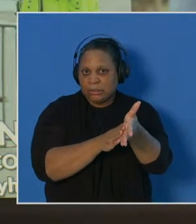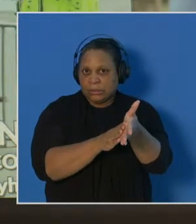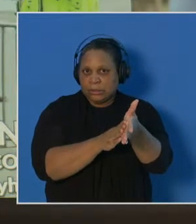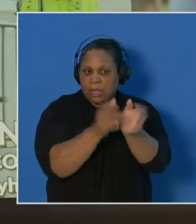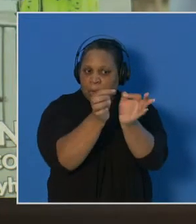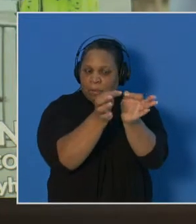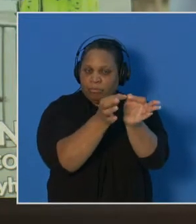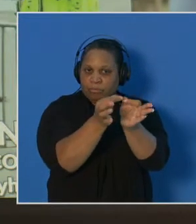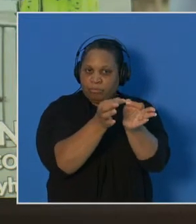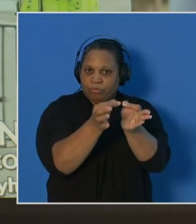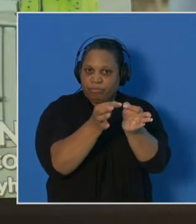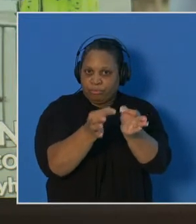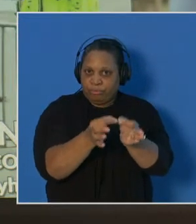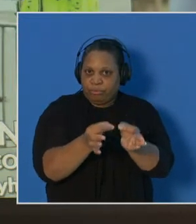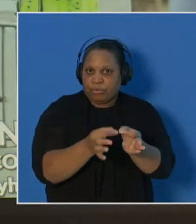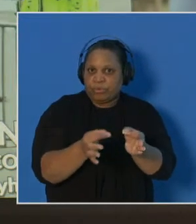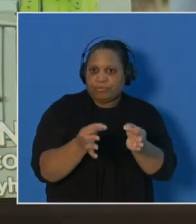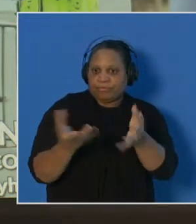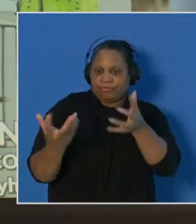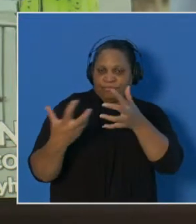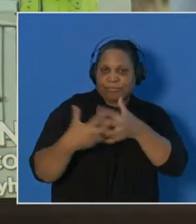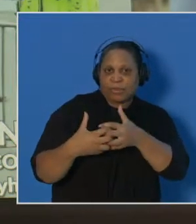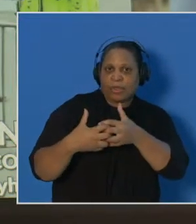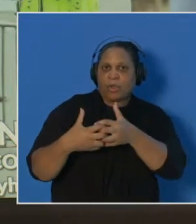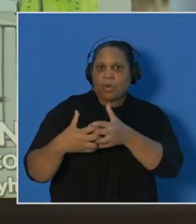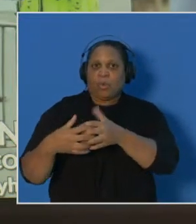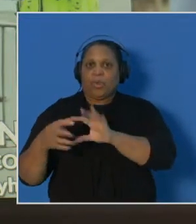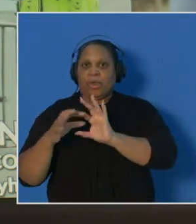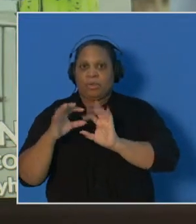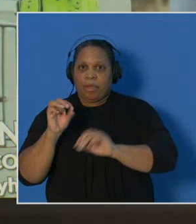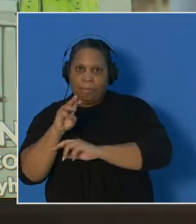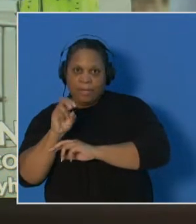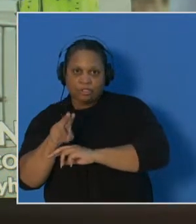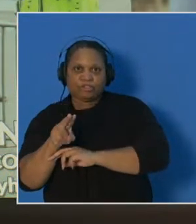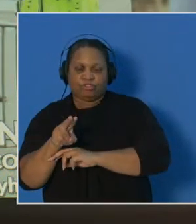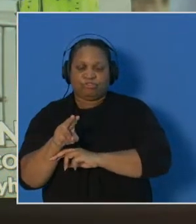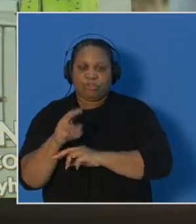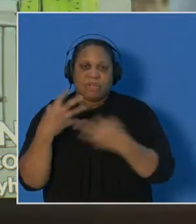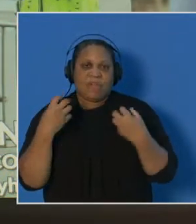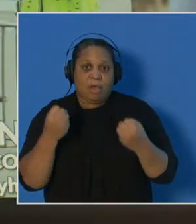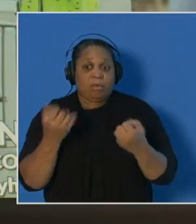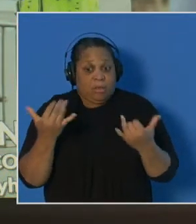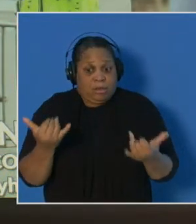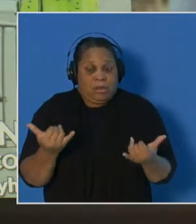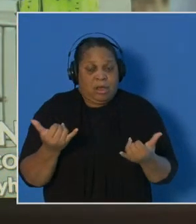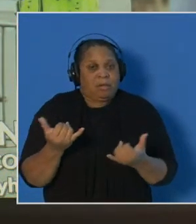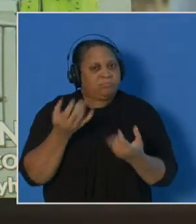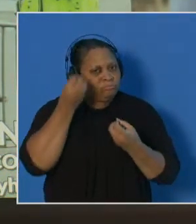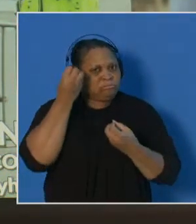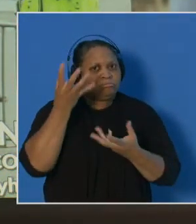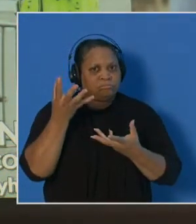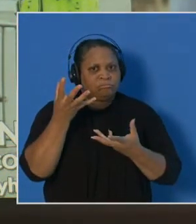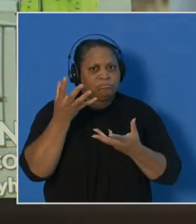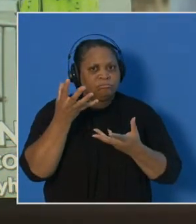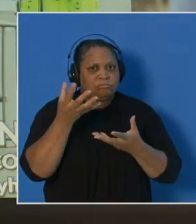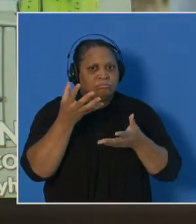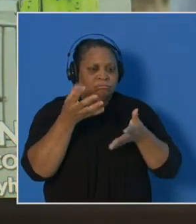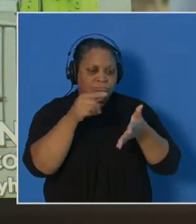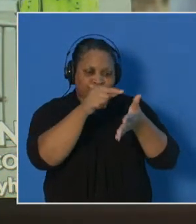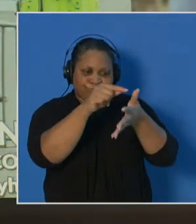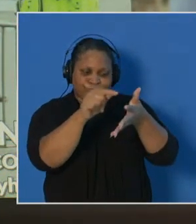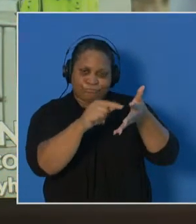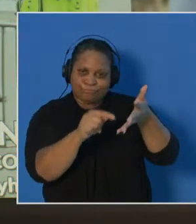in collaboration with the Ministry of Health. What I can share this evening is an outline of the